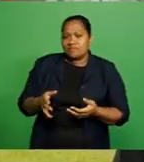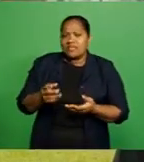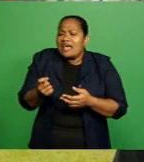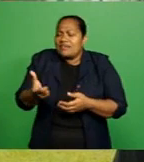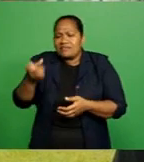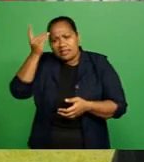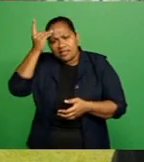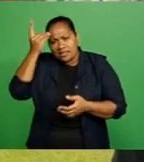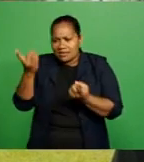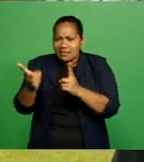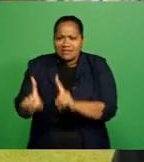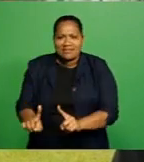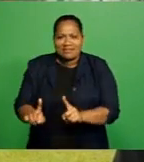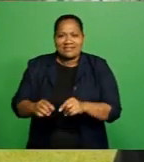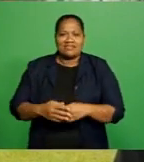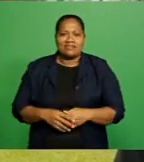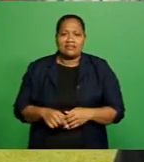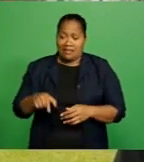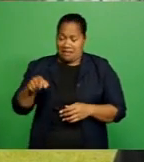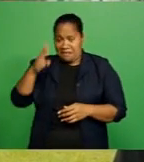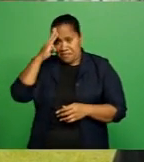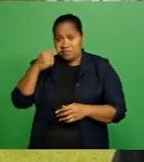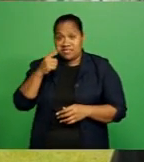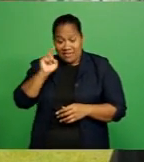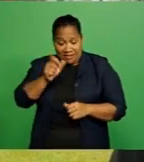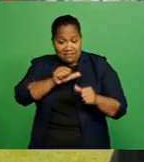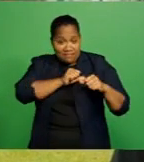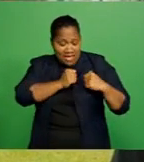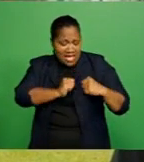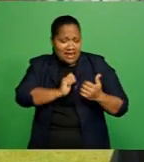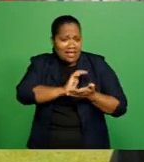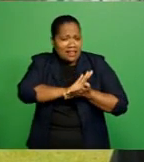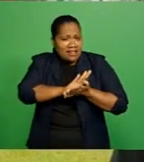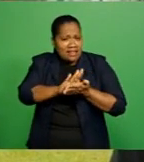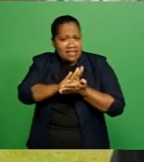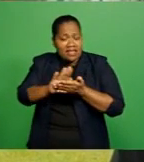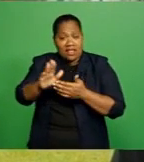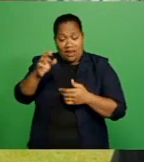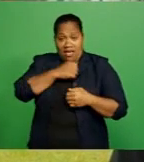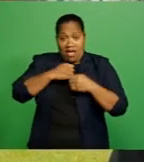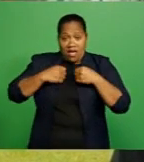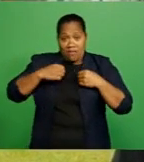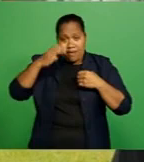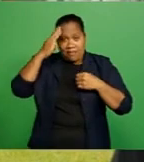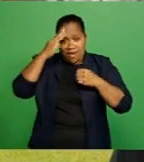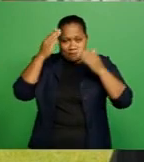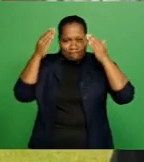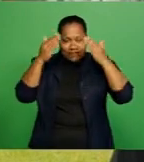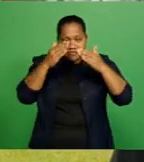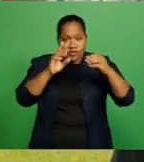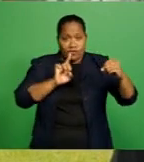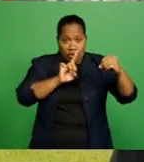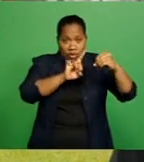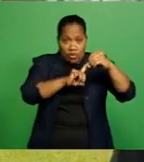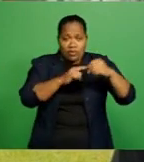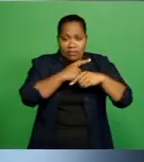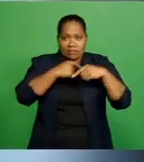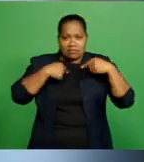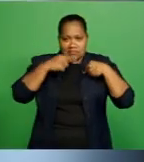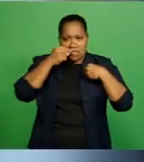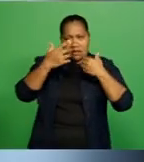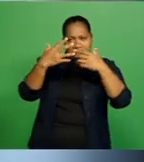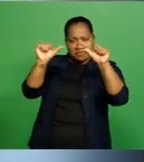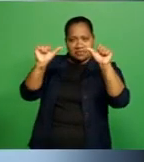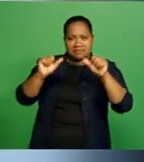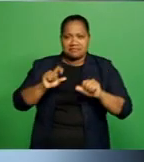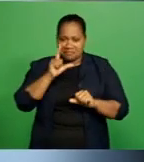passed away. She always said, if our heart is clean and our minds are set on our goals, we can do it.